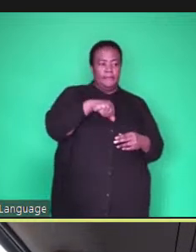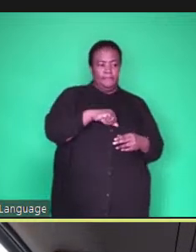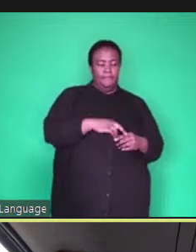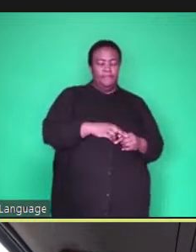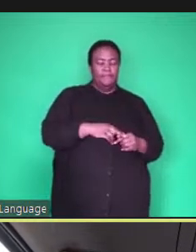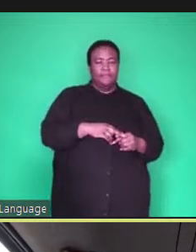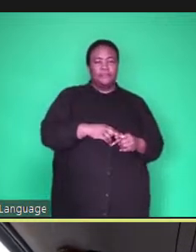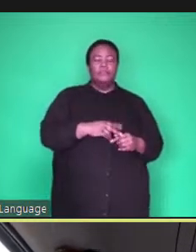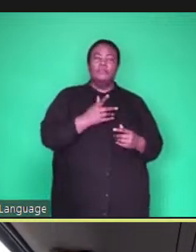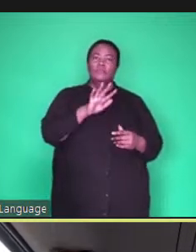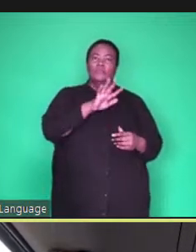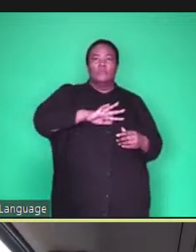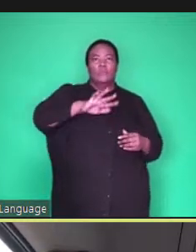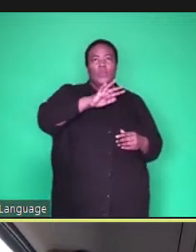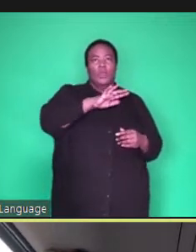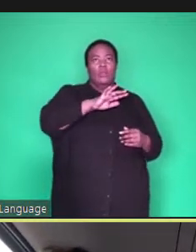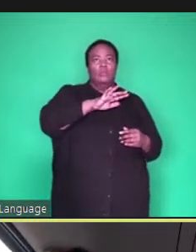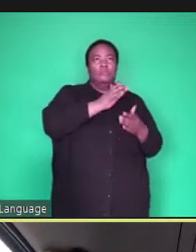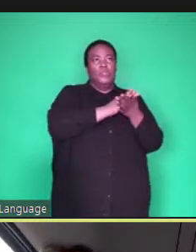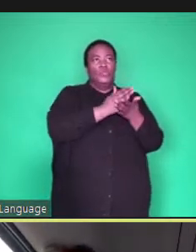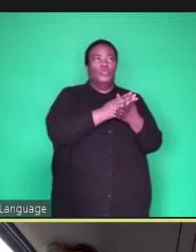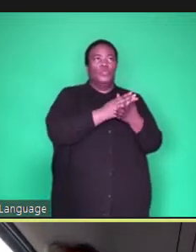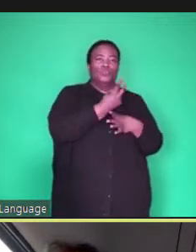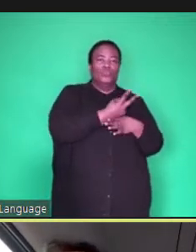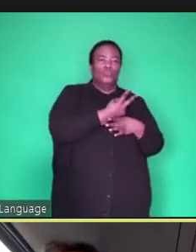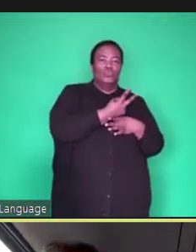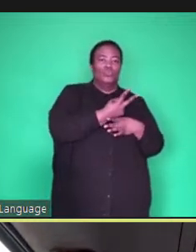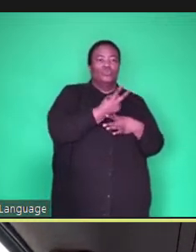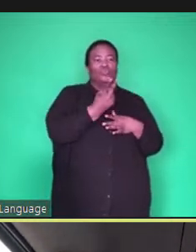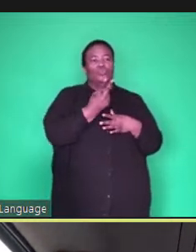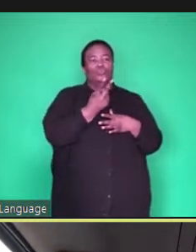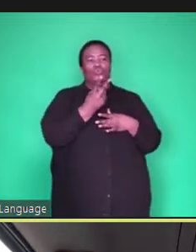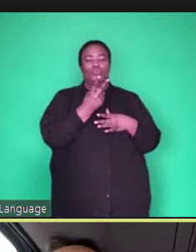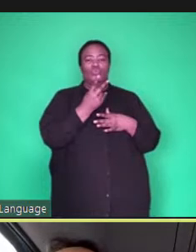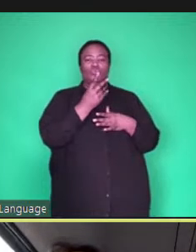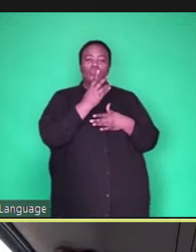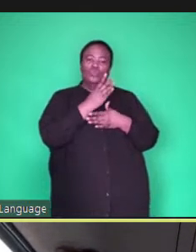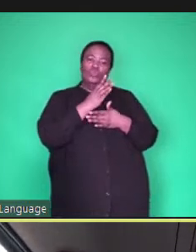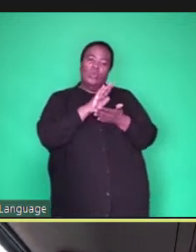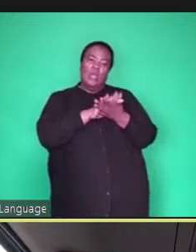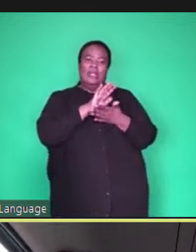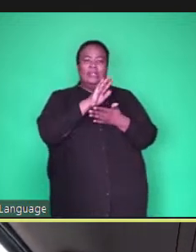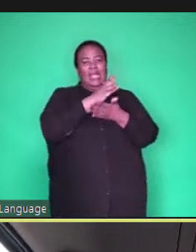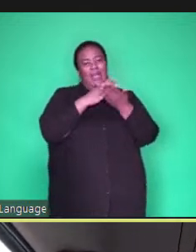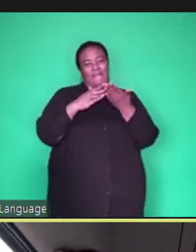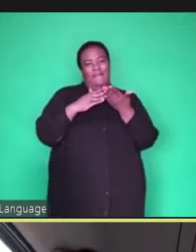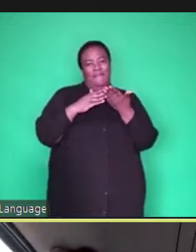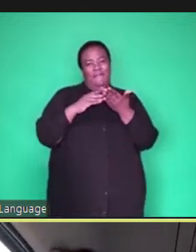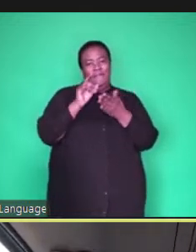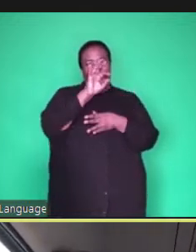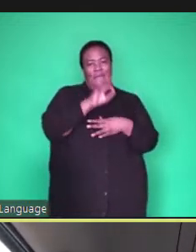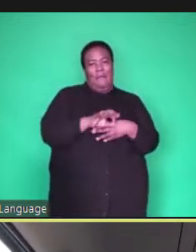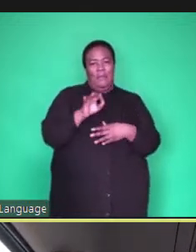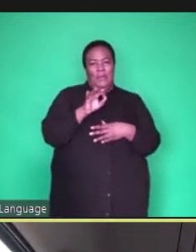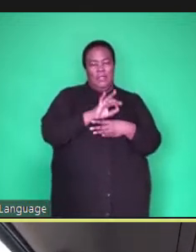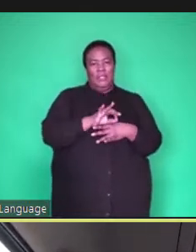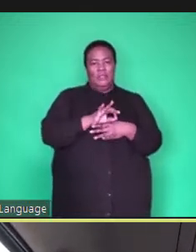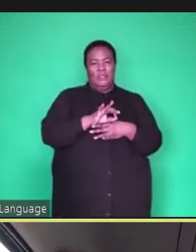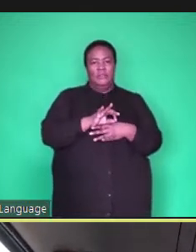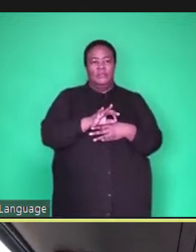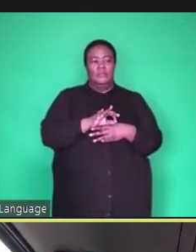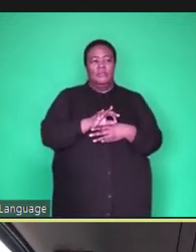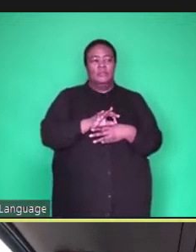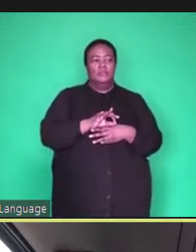so around between 2 and 2.5%, contributing to urbanization,